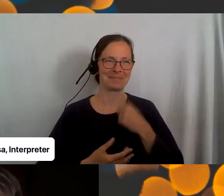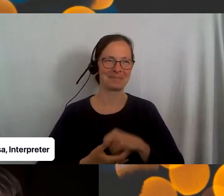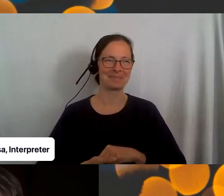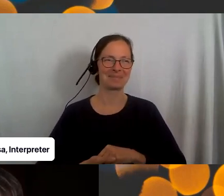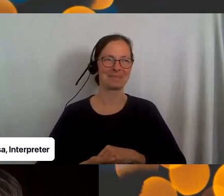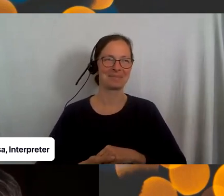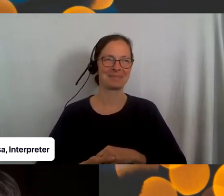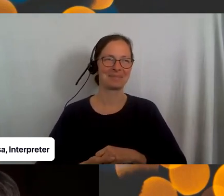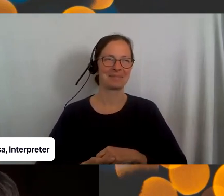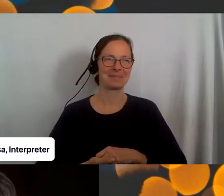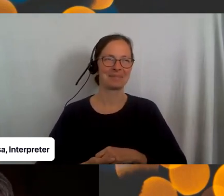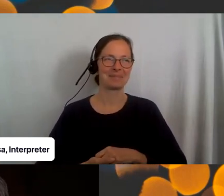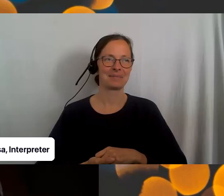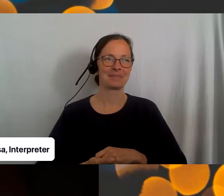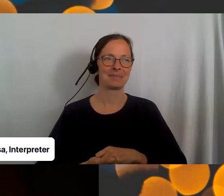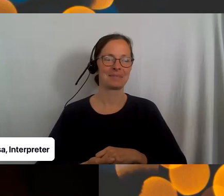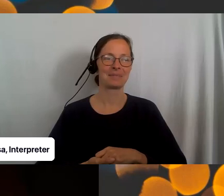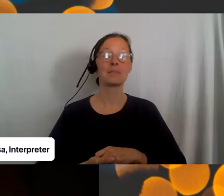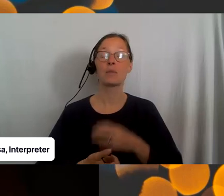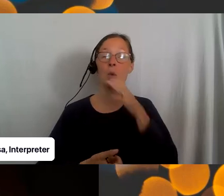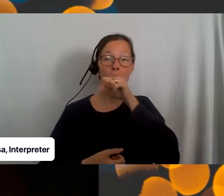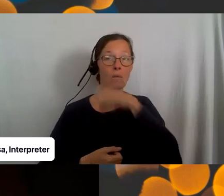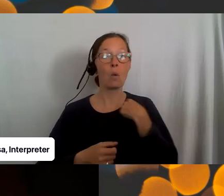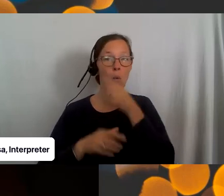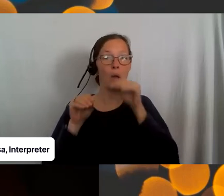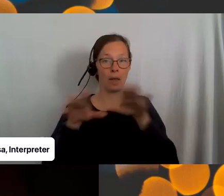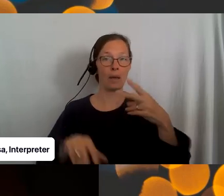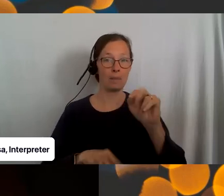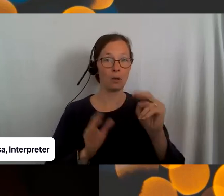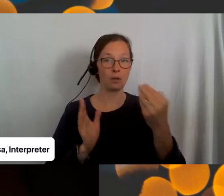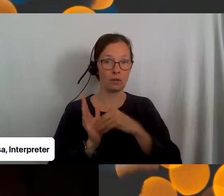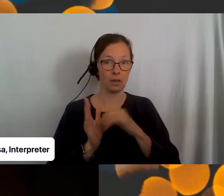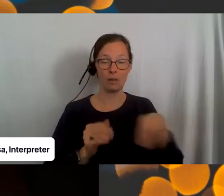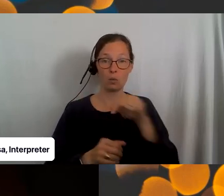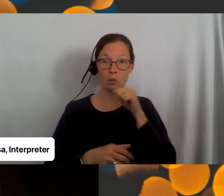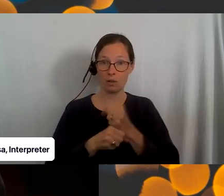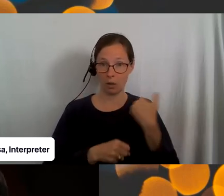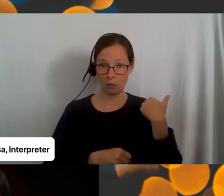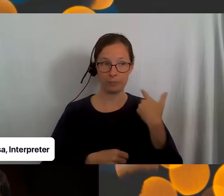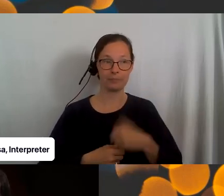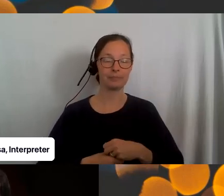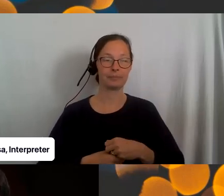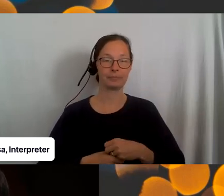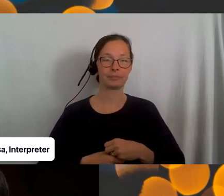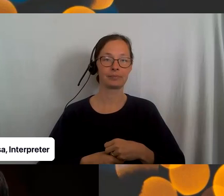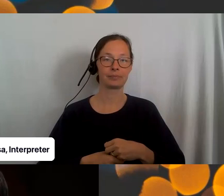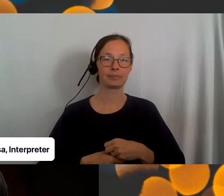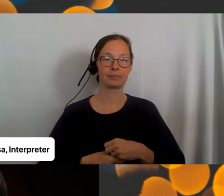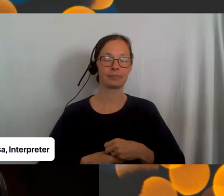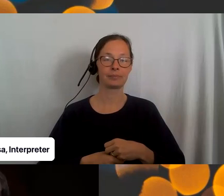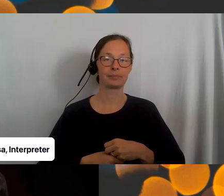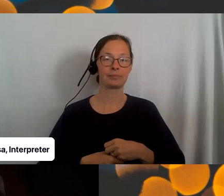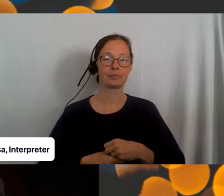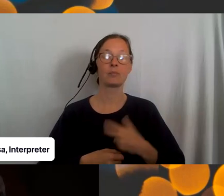Yep. Yeah, so we'd love to. We're gonna resend out the pattern as well, in case you didn't get it before. there's